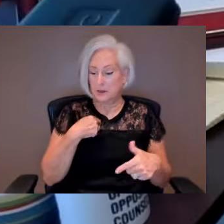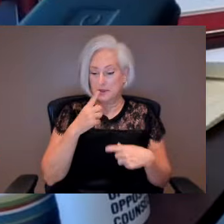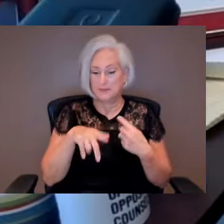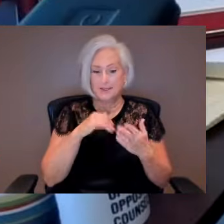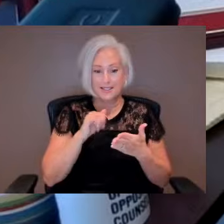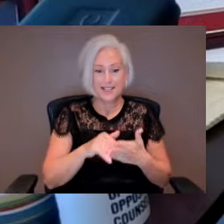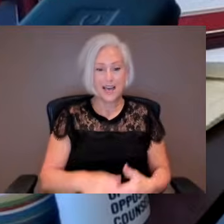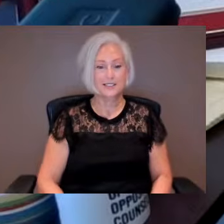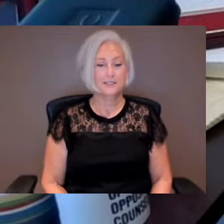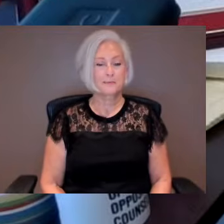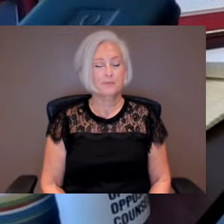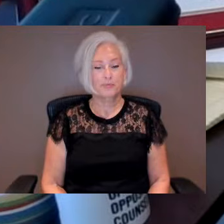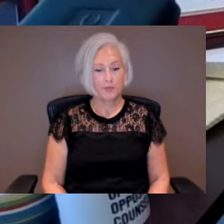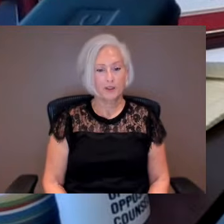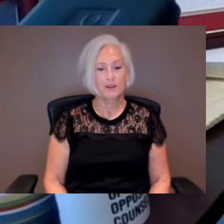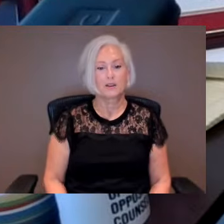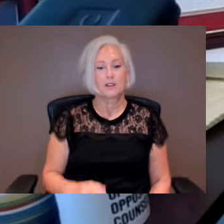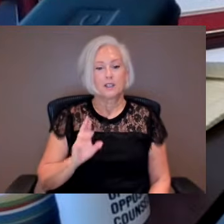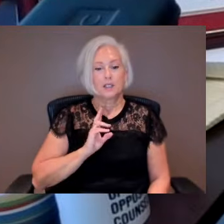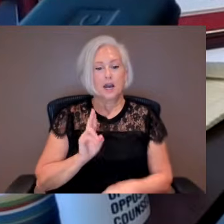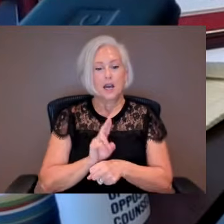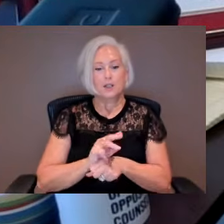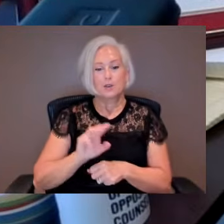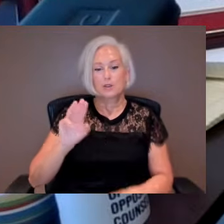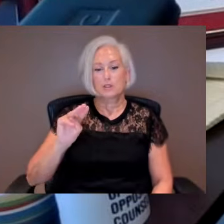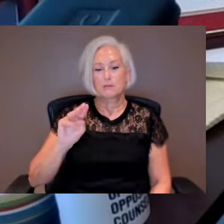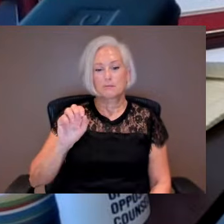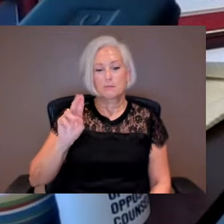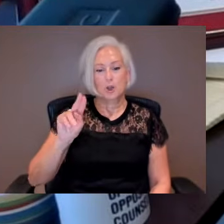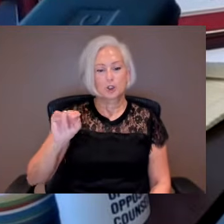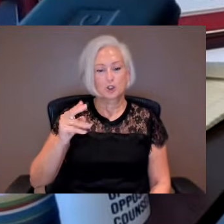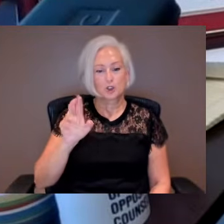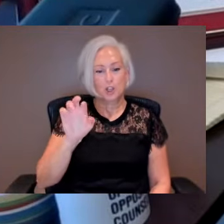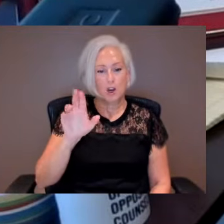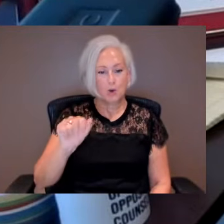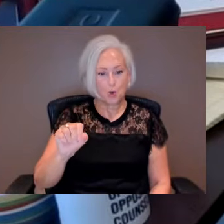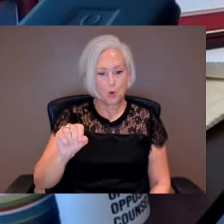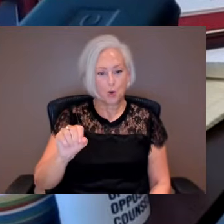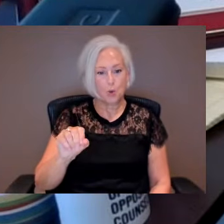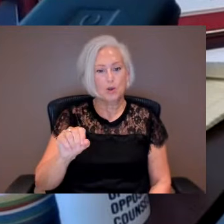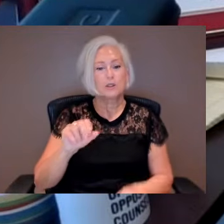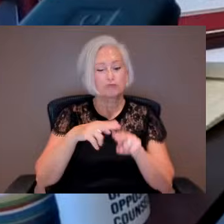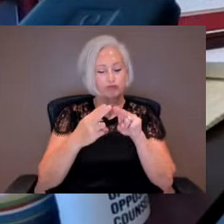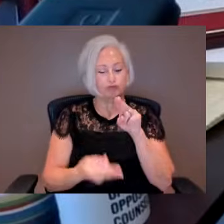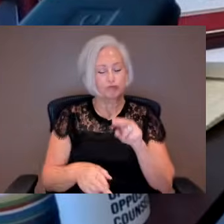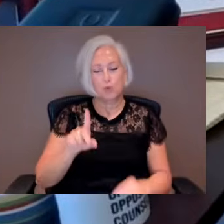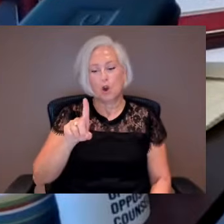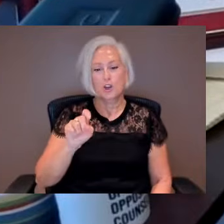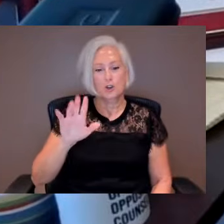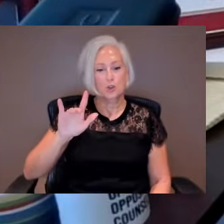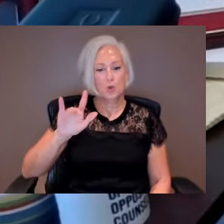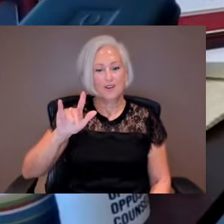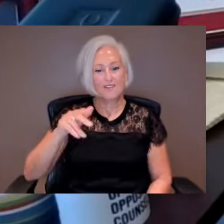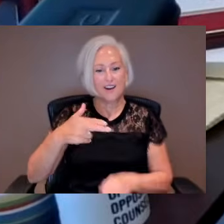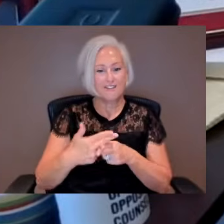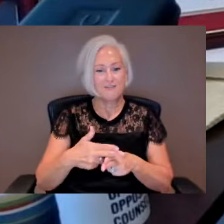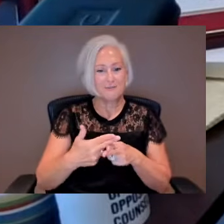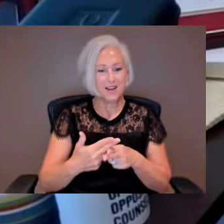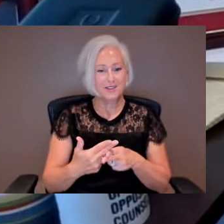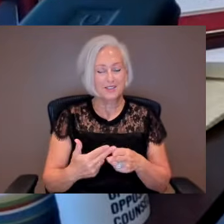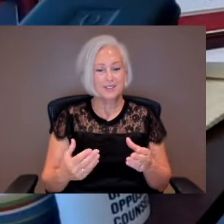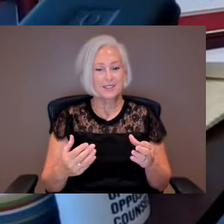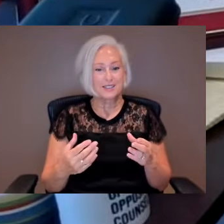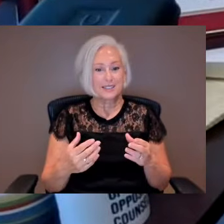Yeah, now I'm on Mount Jaro, and I'm down actually 125, and I'm actually thinner. I was a